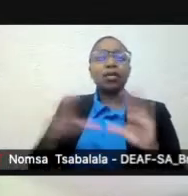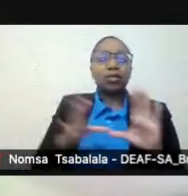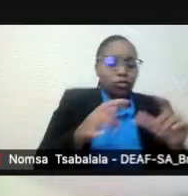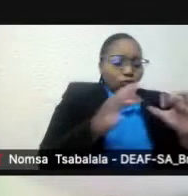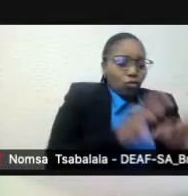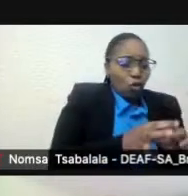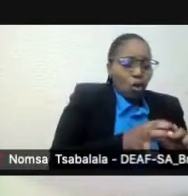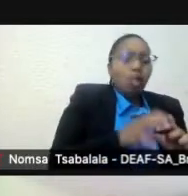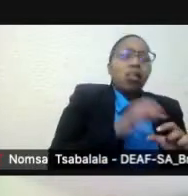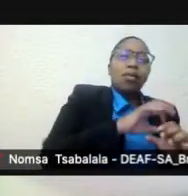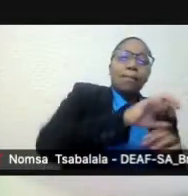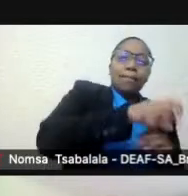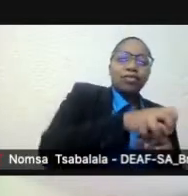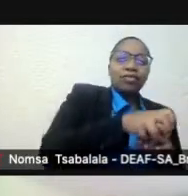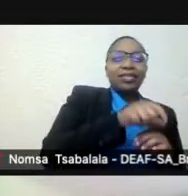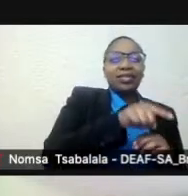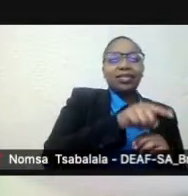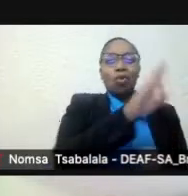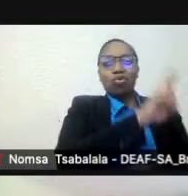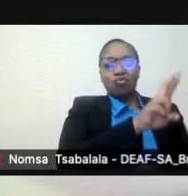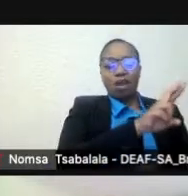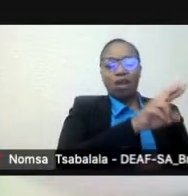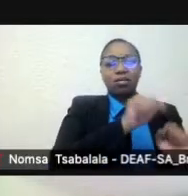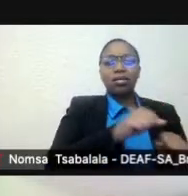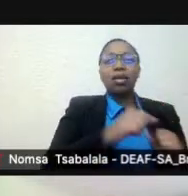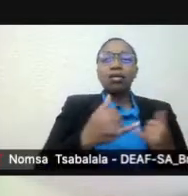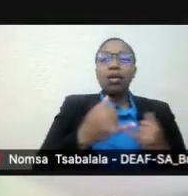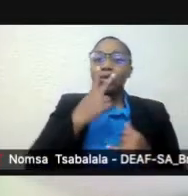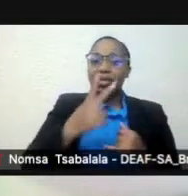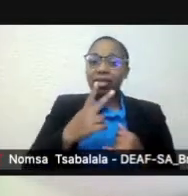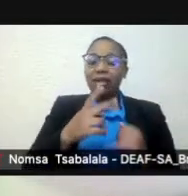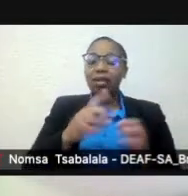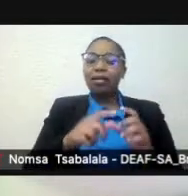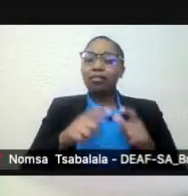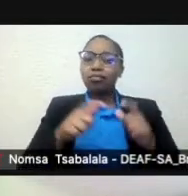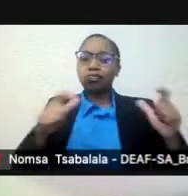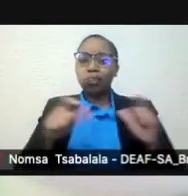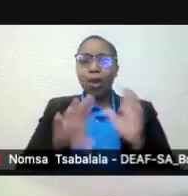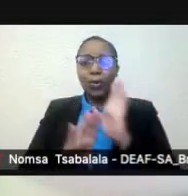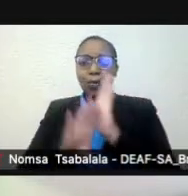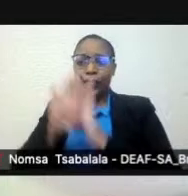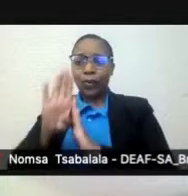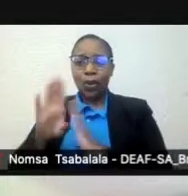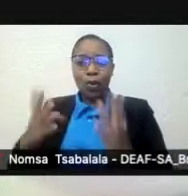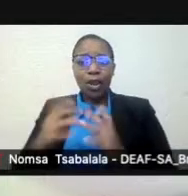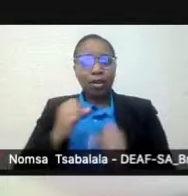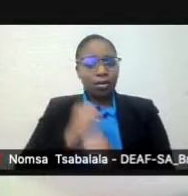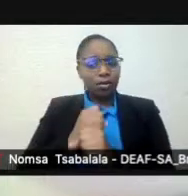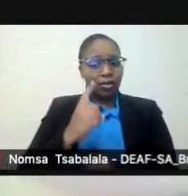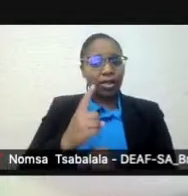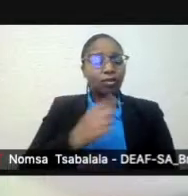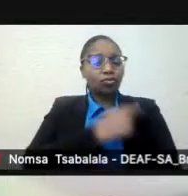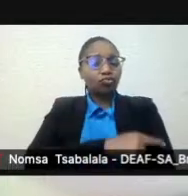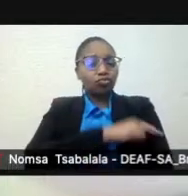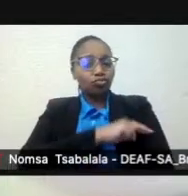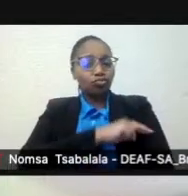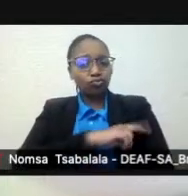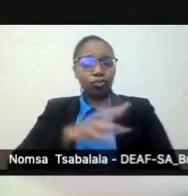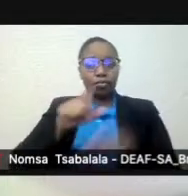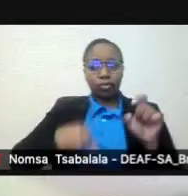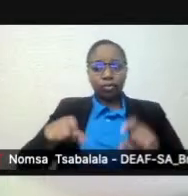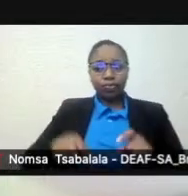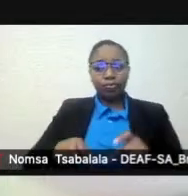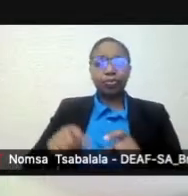you can see that national increase is driven largely by increases in Gauteng in hospital admissions, but we're also starting to